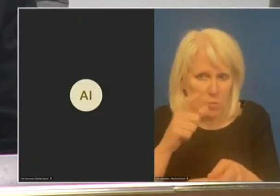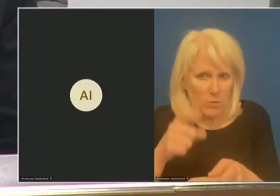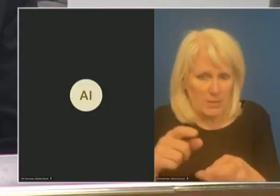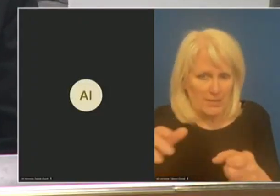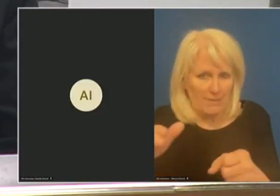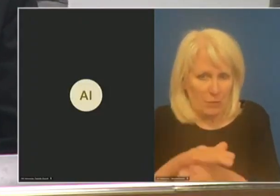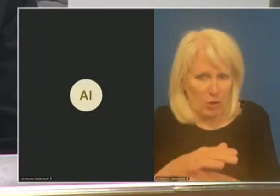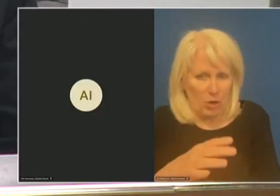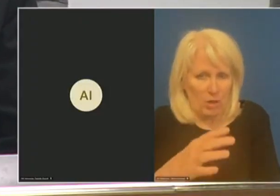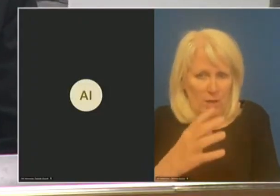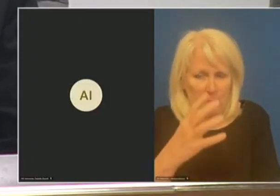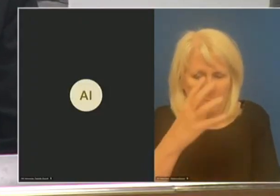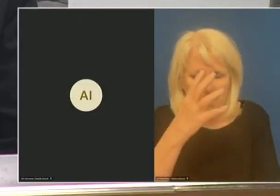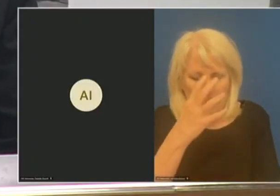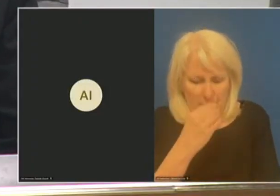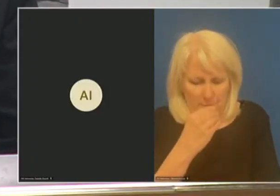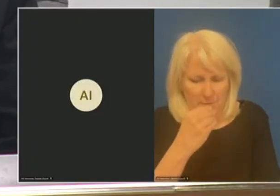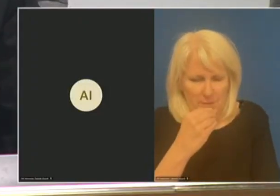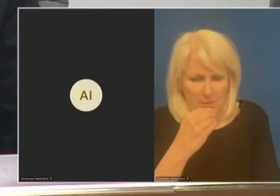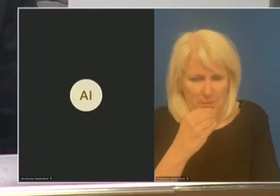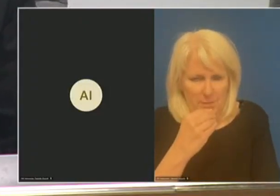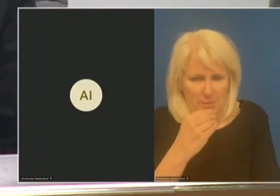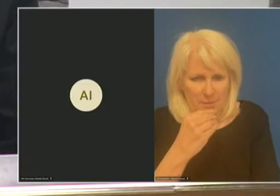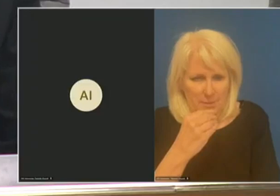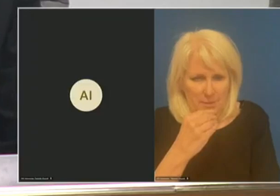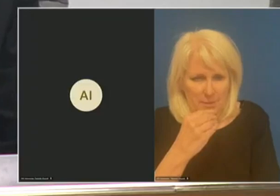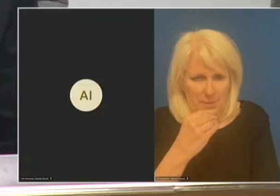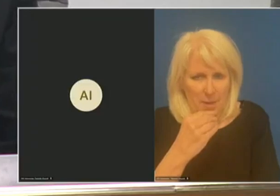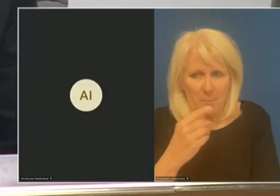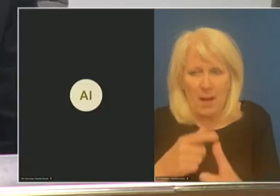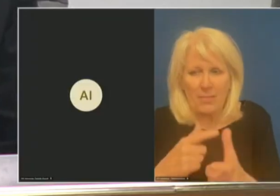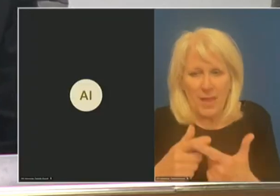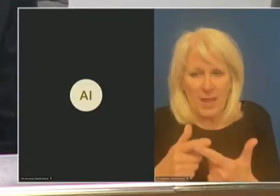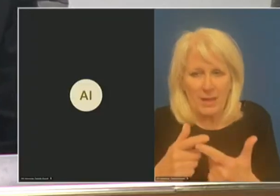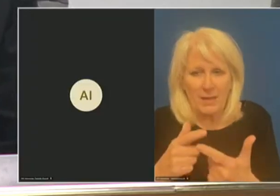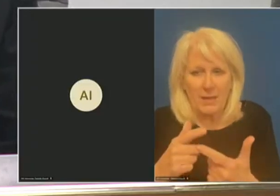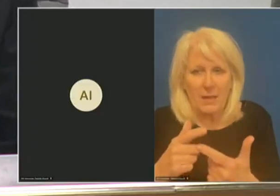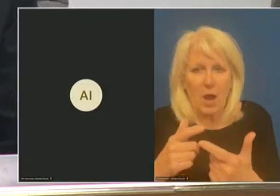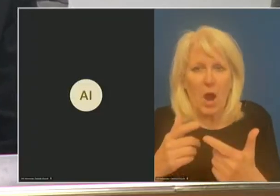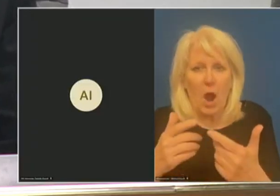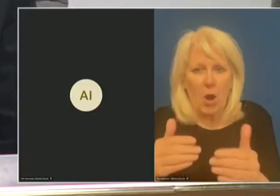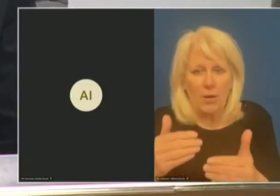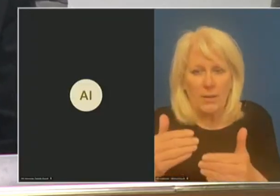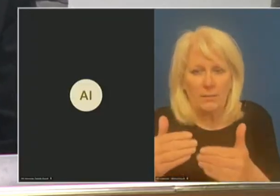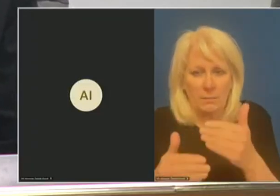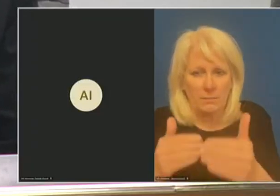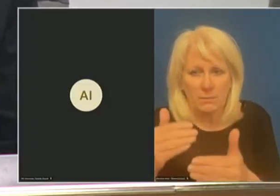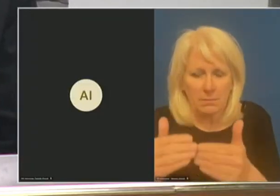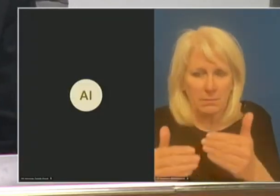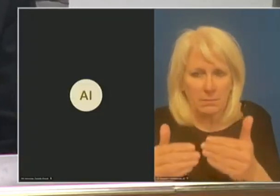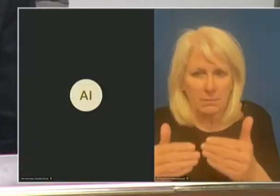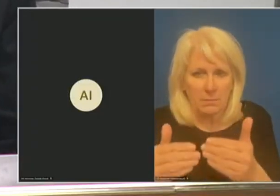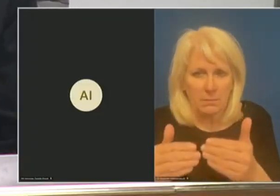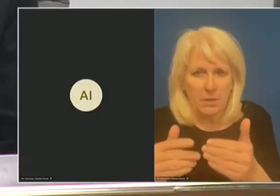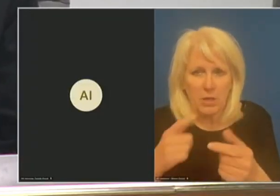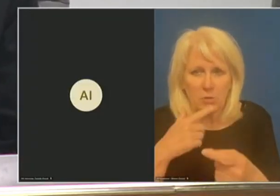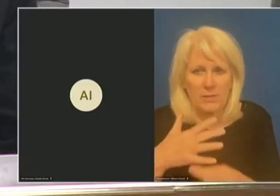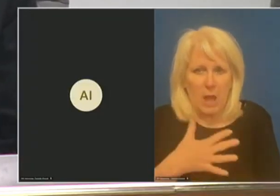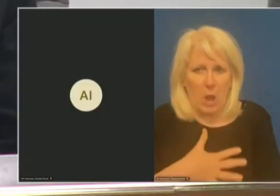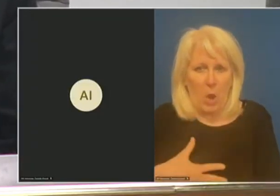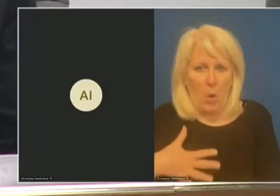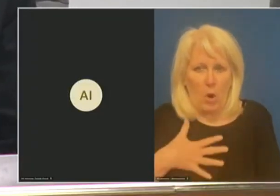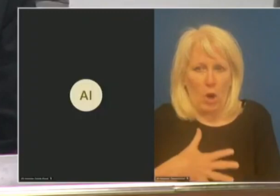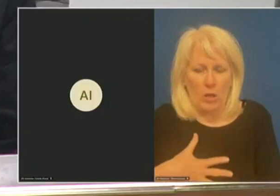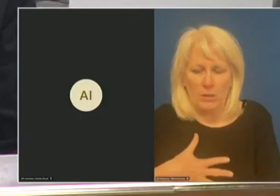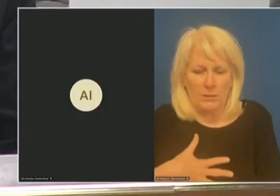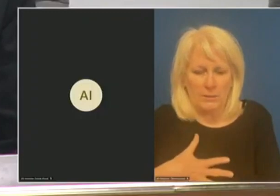anesthesia and gave it with something, I'm not going to use the words used properly, something that you said was more localized, as opposed